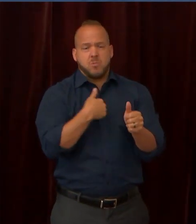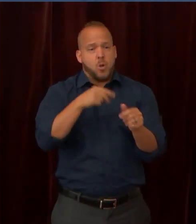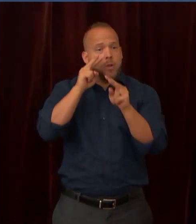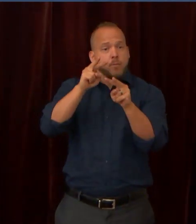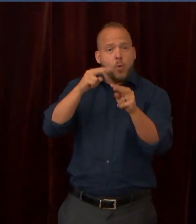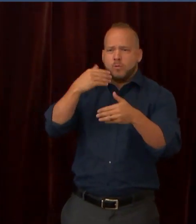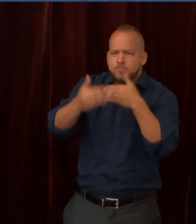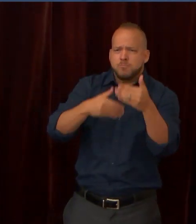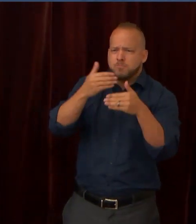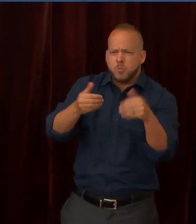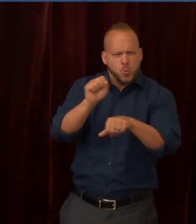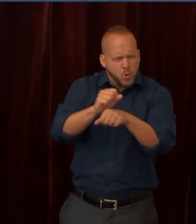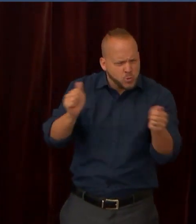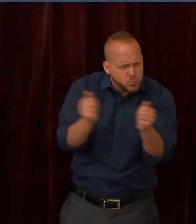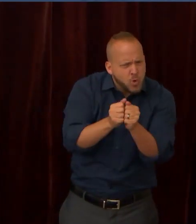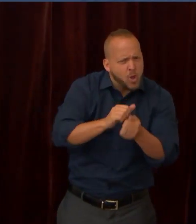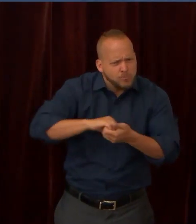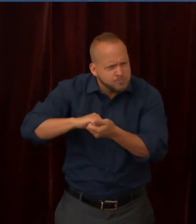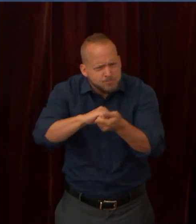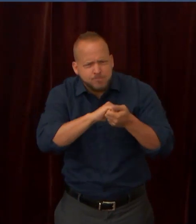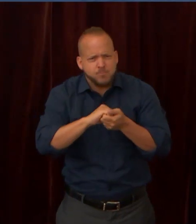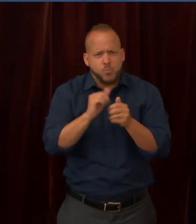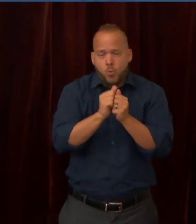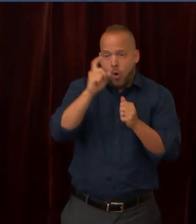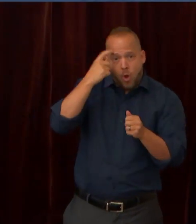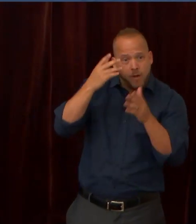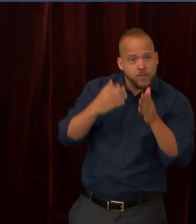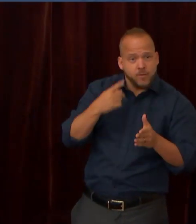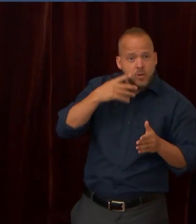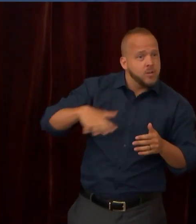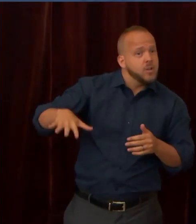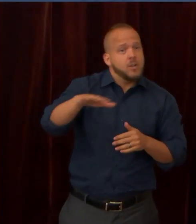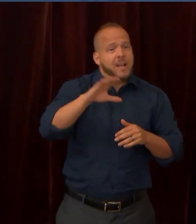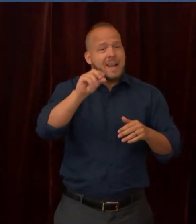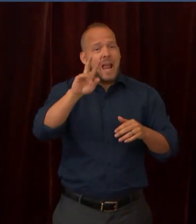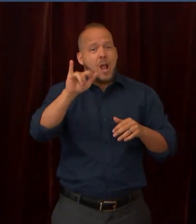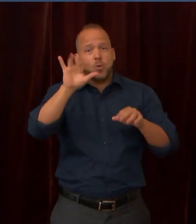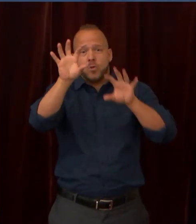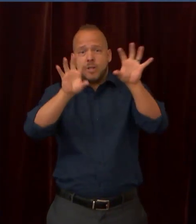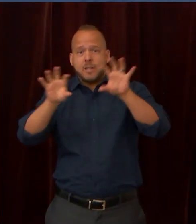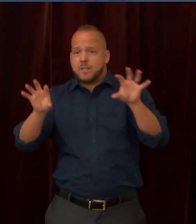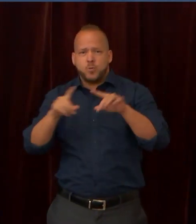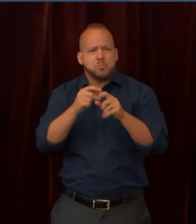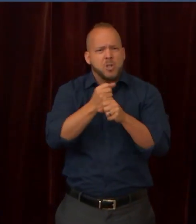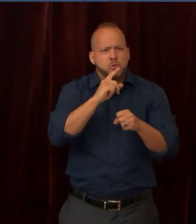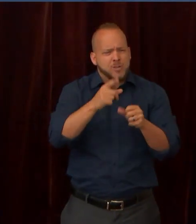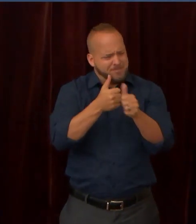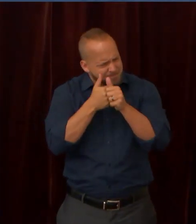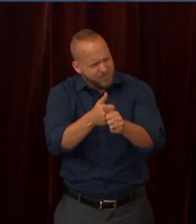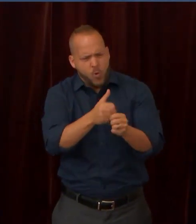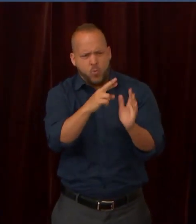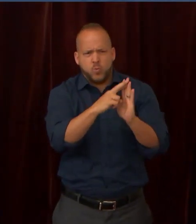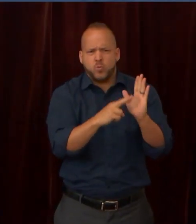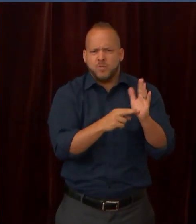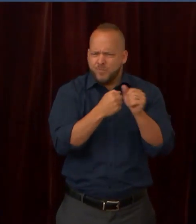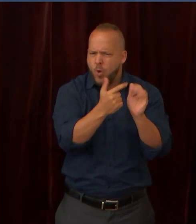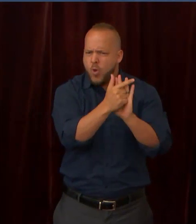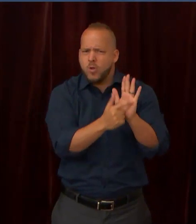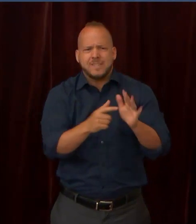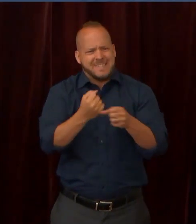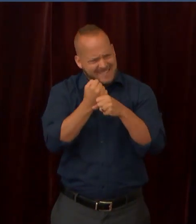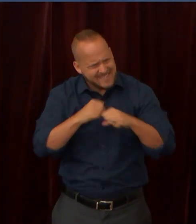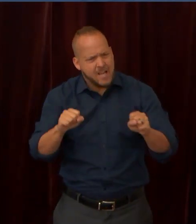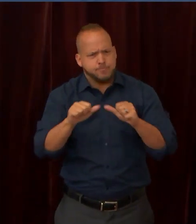to preserve human life and health as we find ways to safely reopen our places of worship.